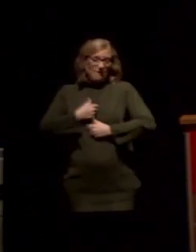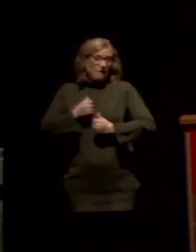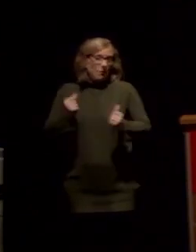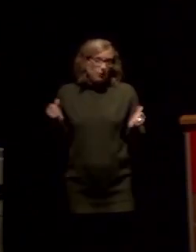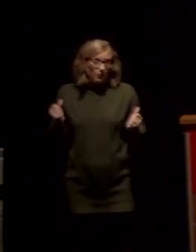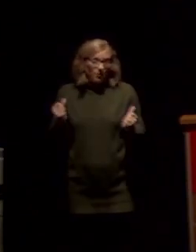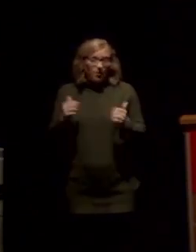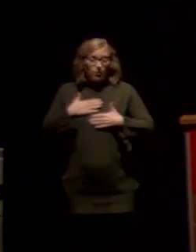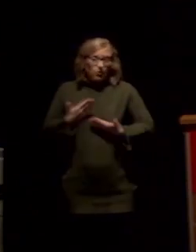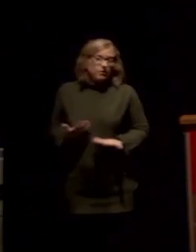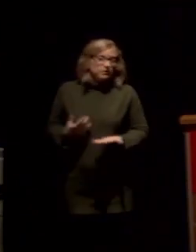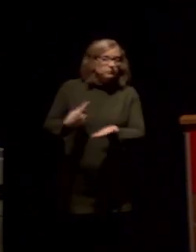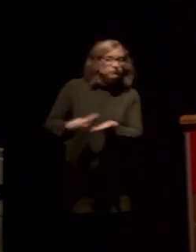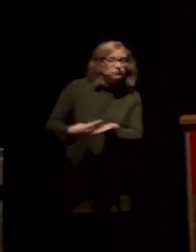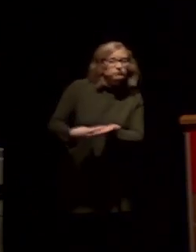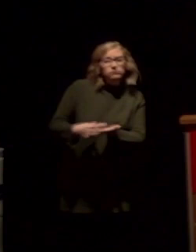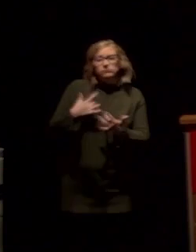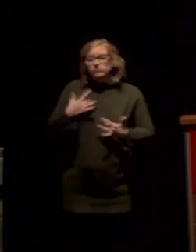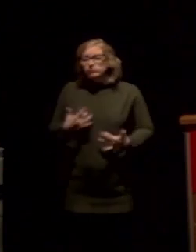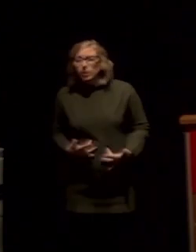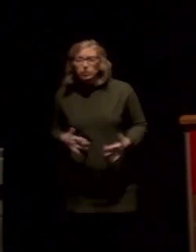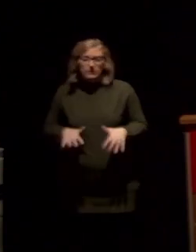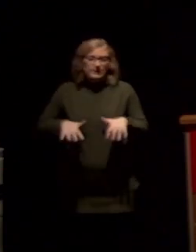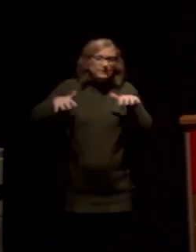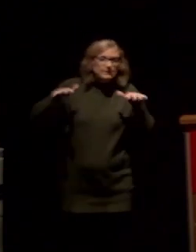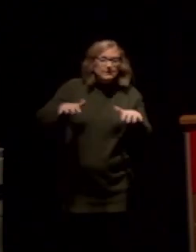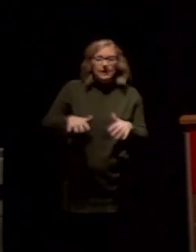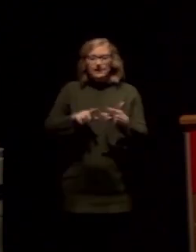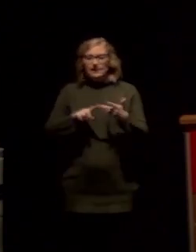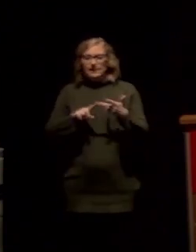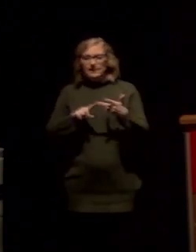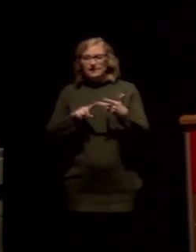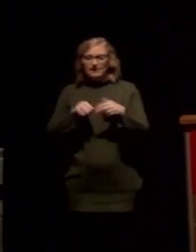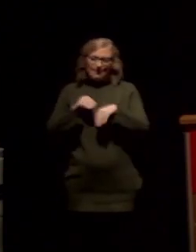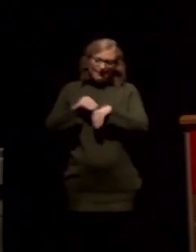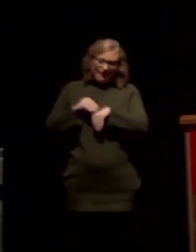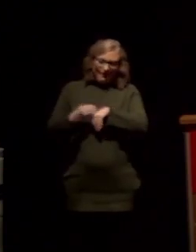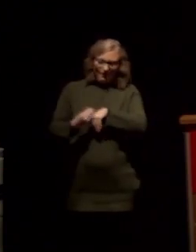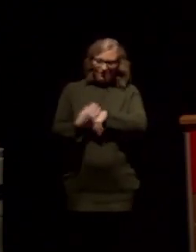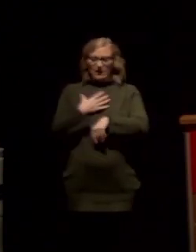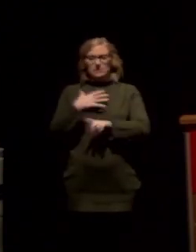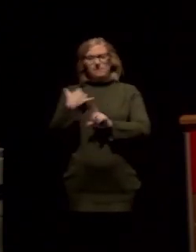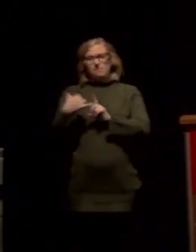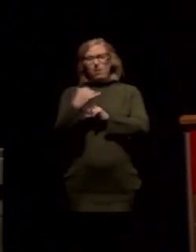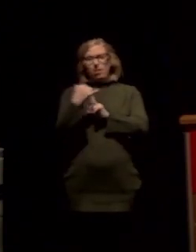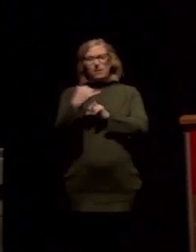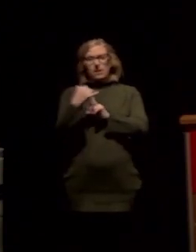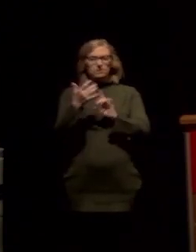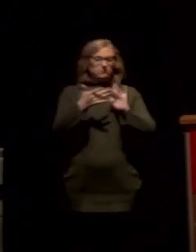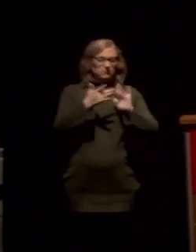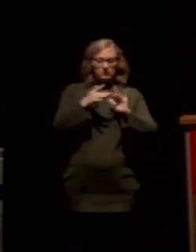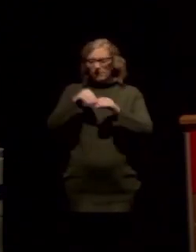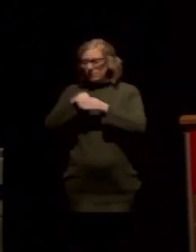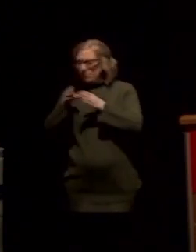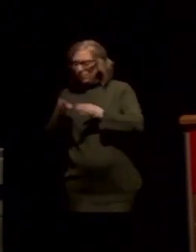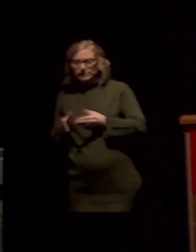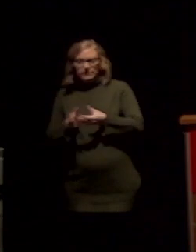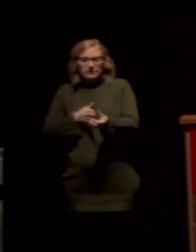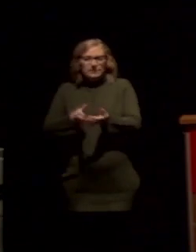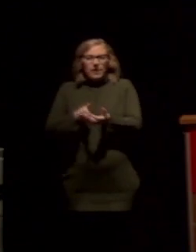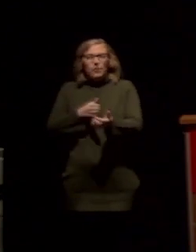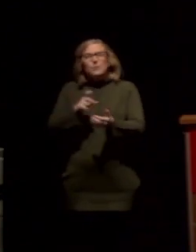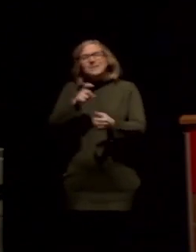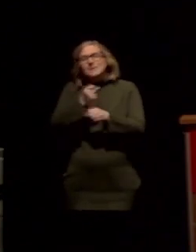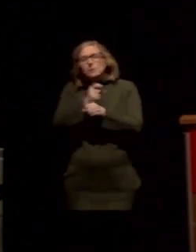open to talking about their depression, their anxiety, the effects of being bullied, either online or in person. And we need to make sure that